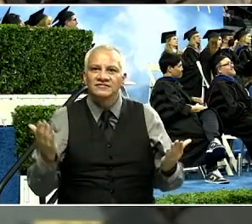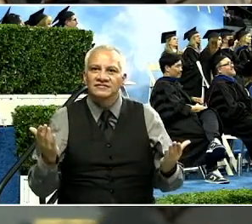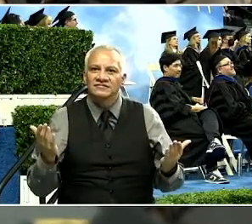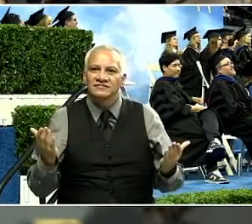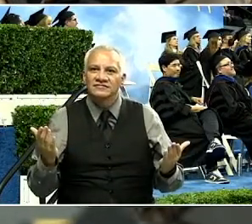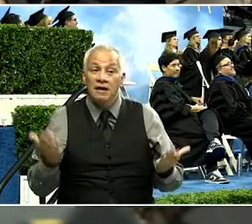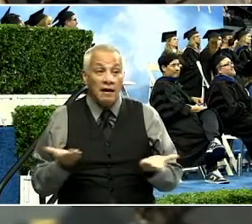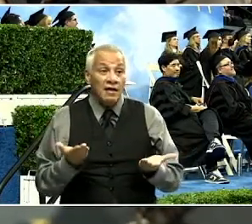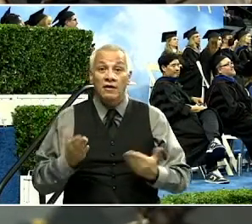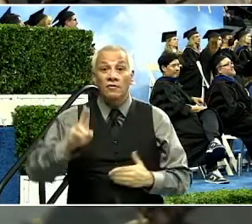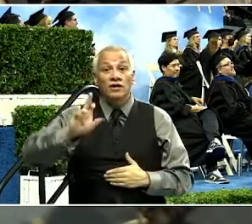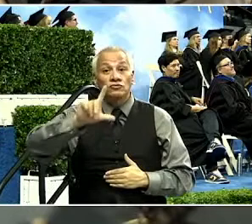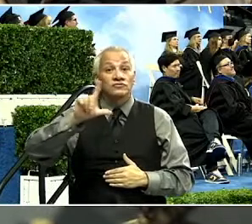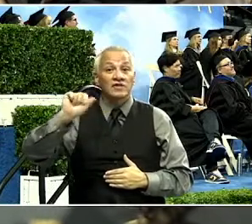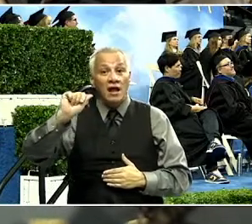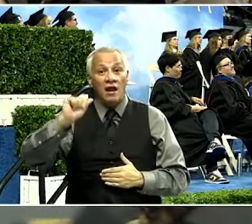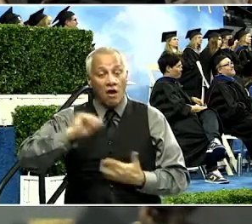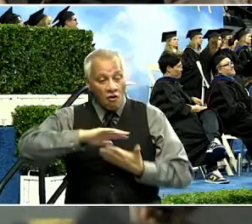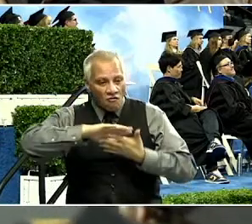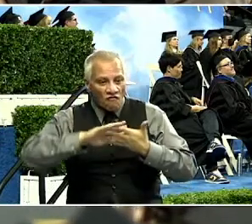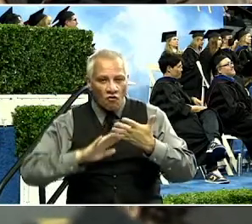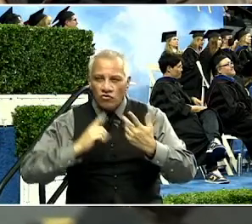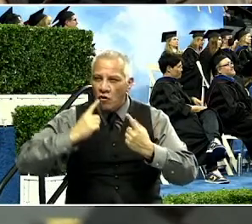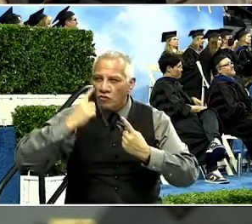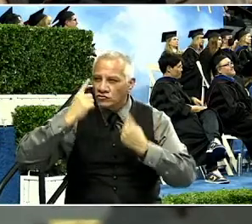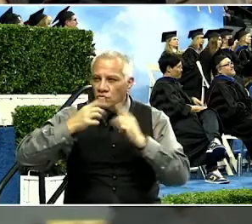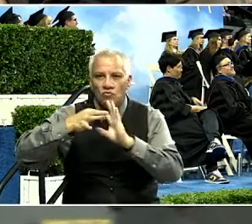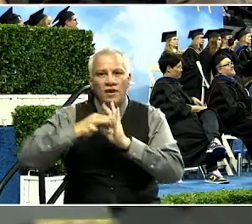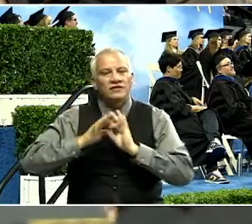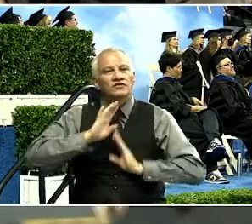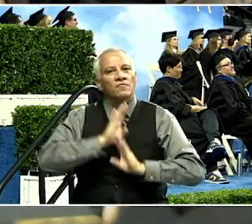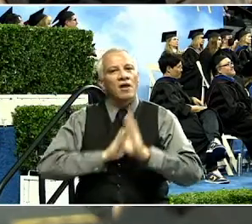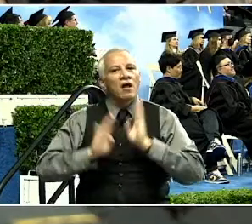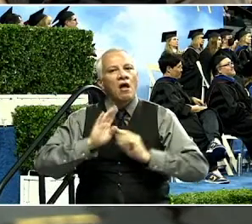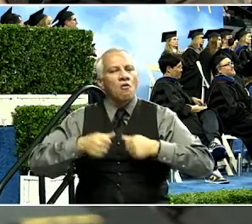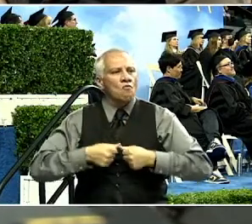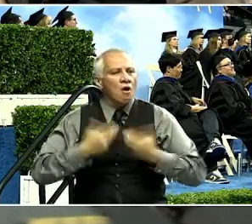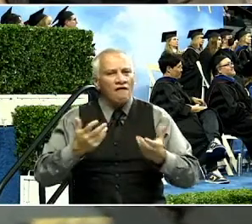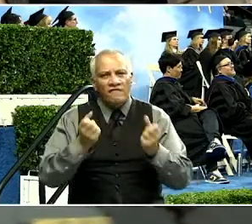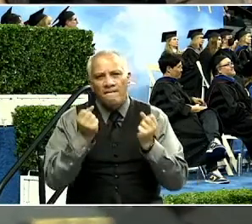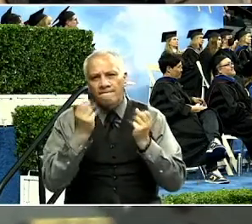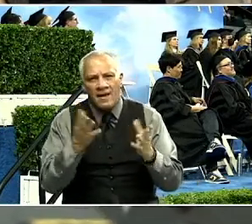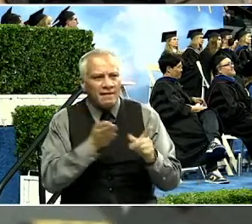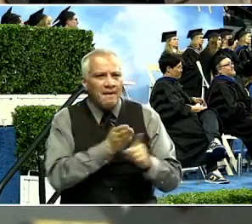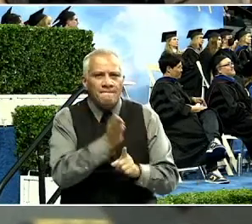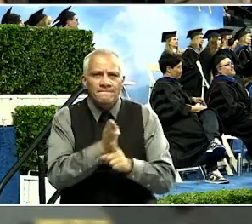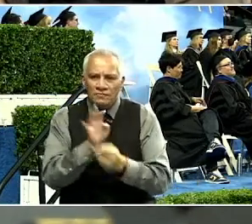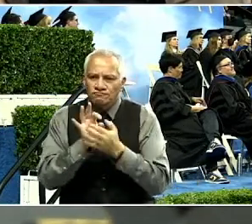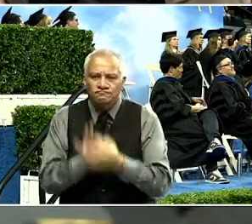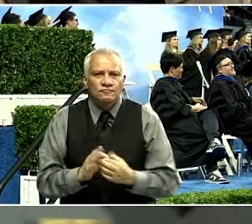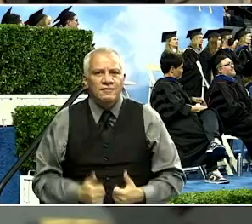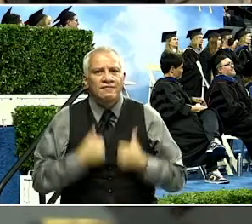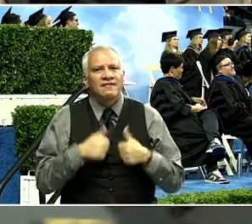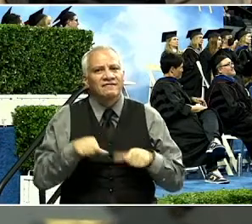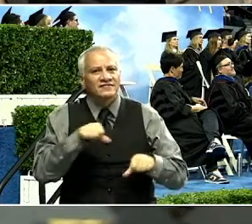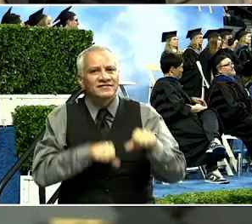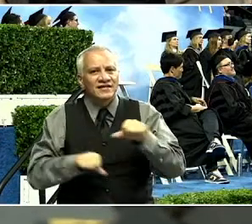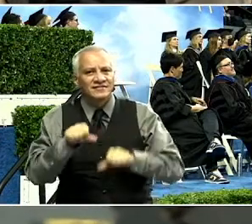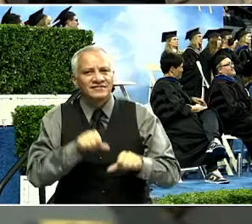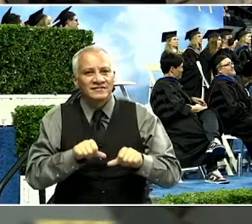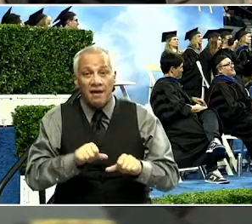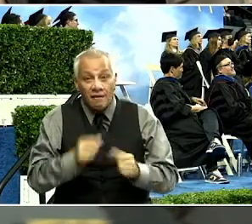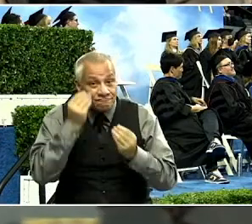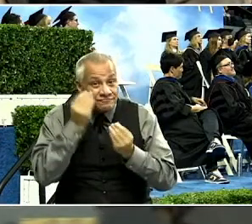At UCLA, to address these exciting biological questions, we offer dozens of majors in life sciences. And in